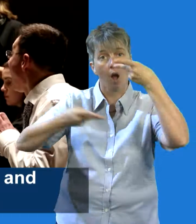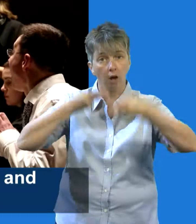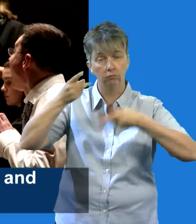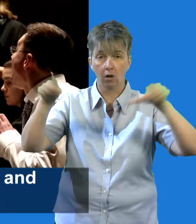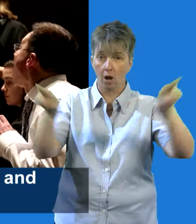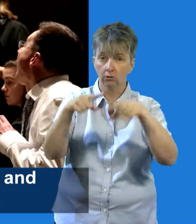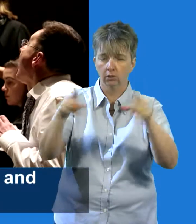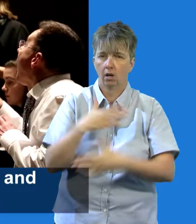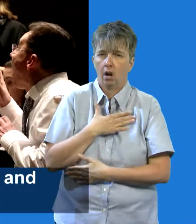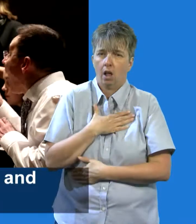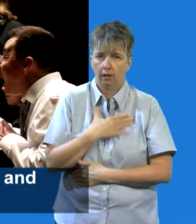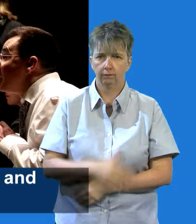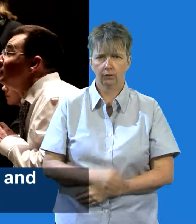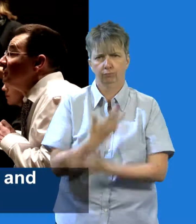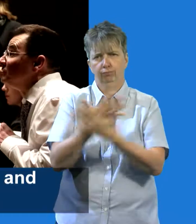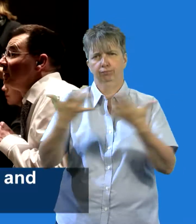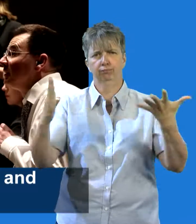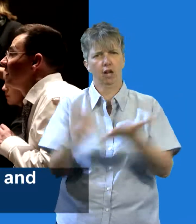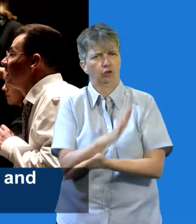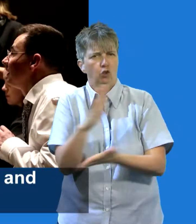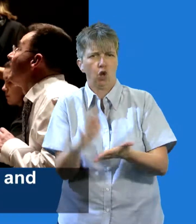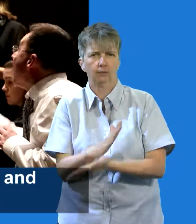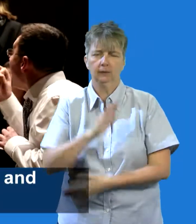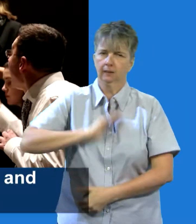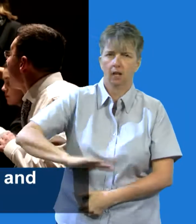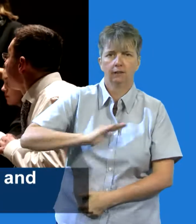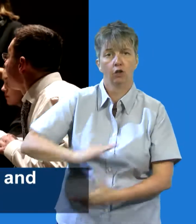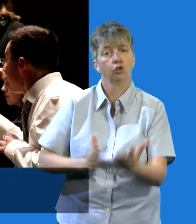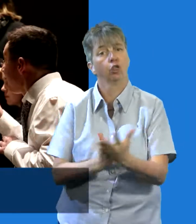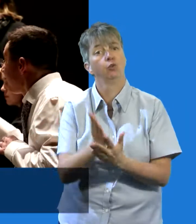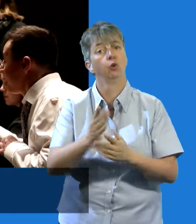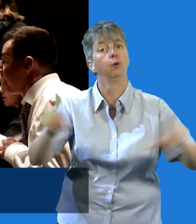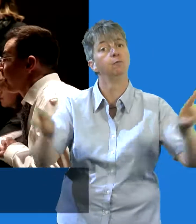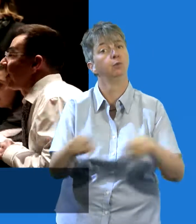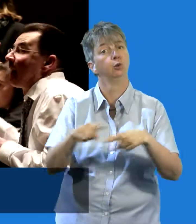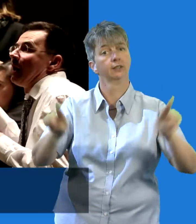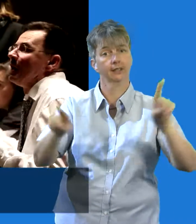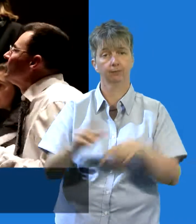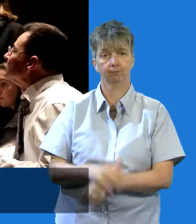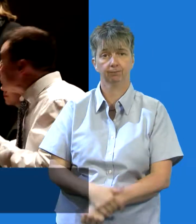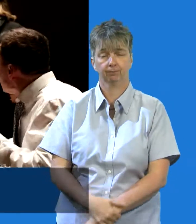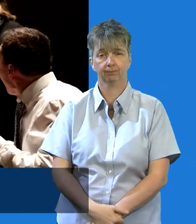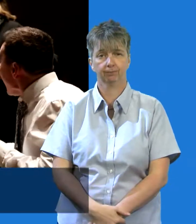I just get so much enjoyment and satisfaction from music.